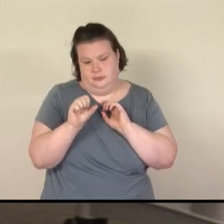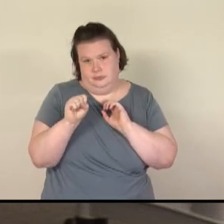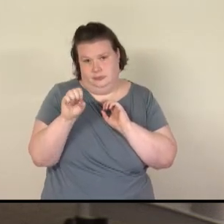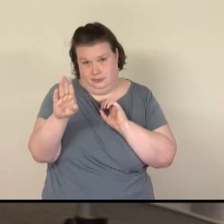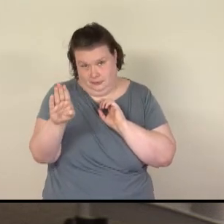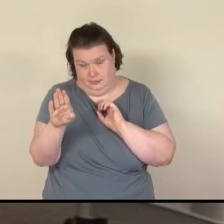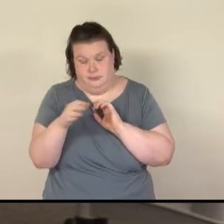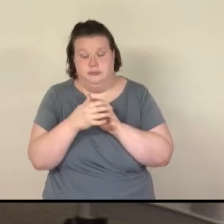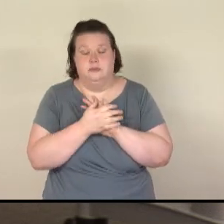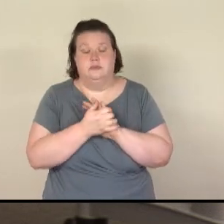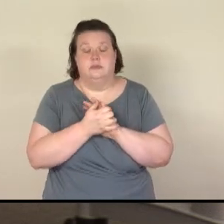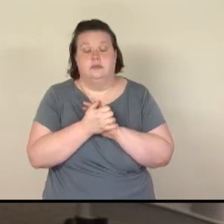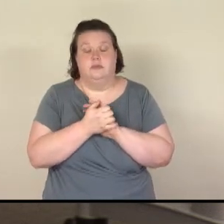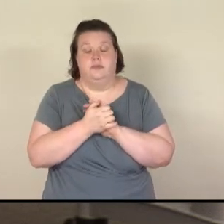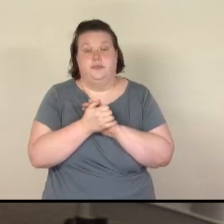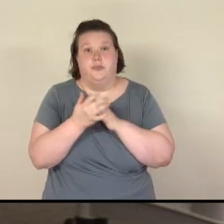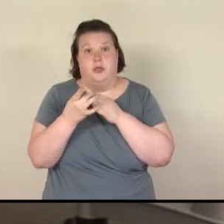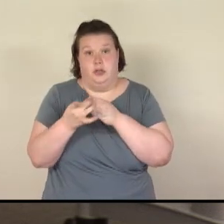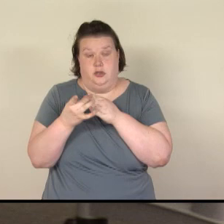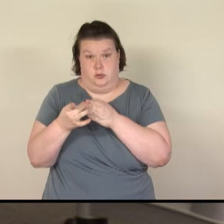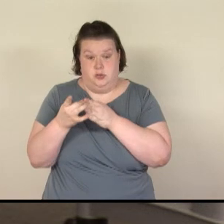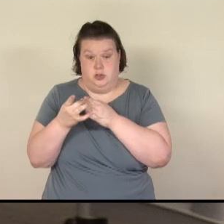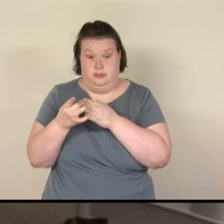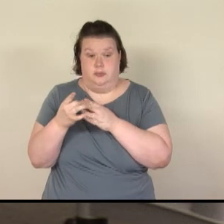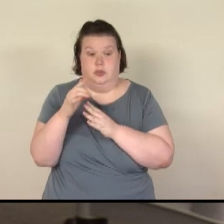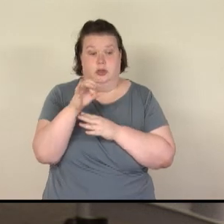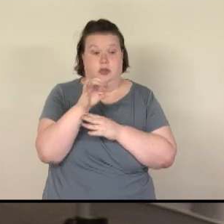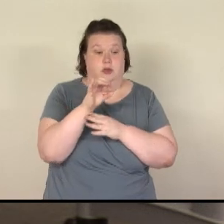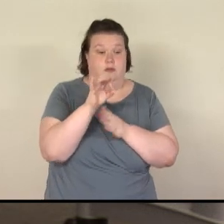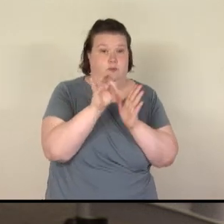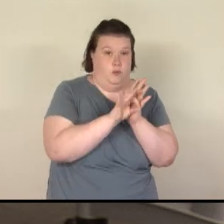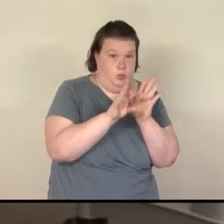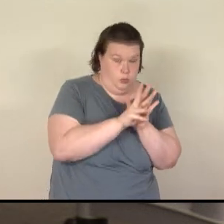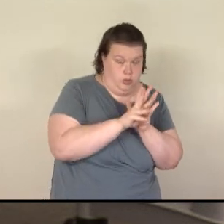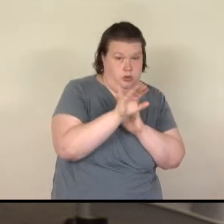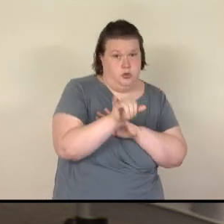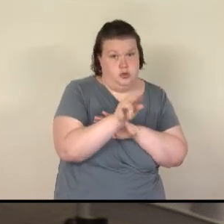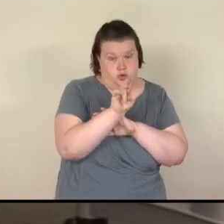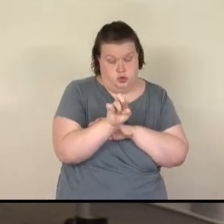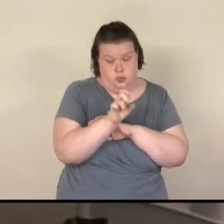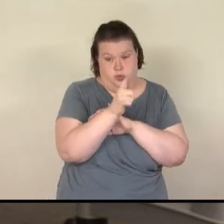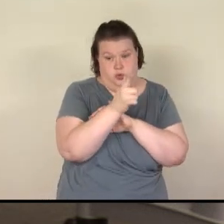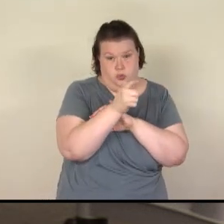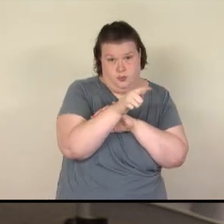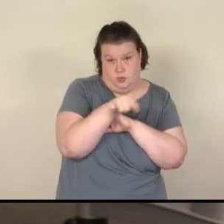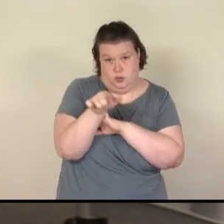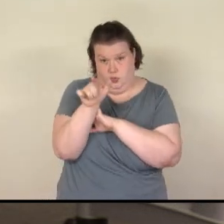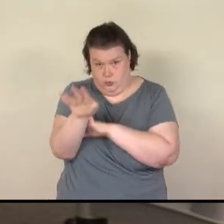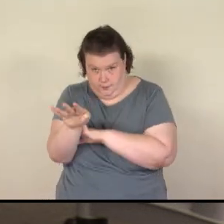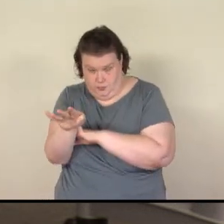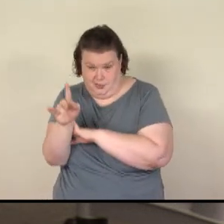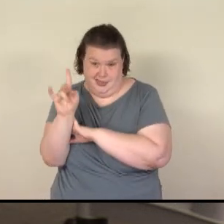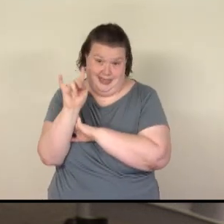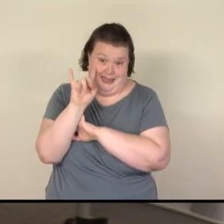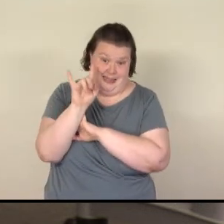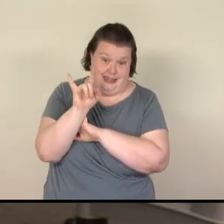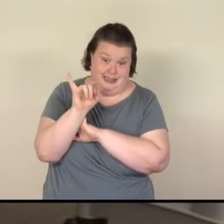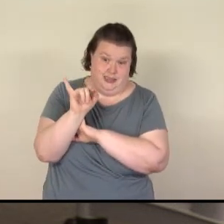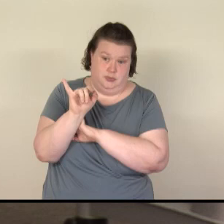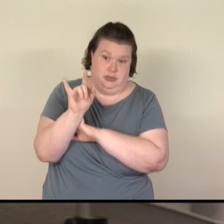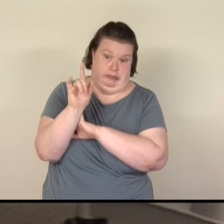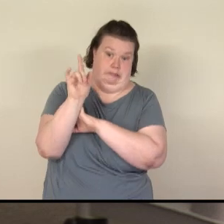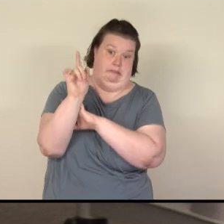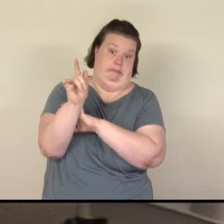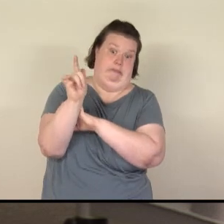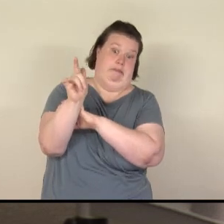Institute. It is scheduled for Fort Worth, June 21st through 24th. And I know that seems far off, but coming up in May